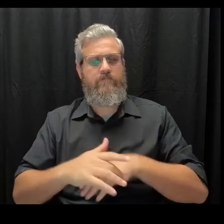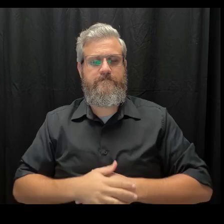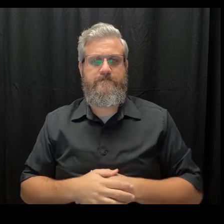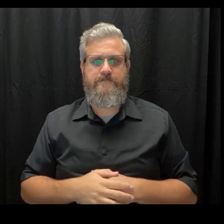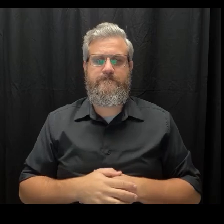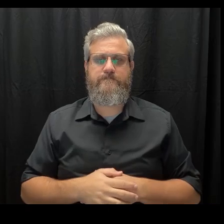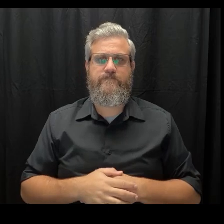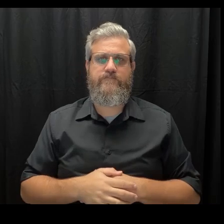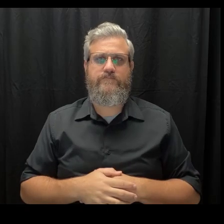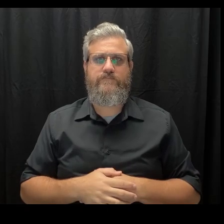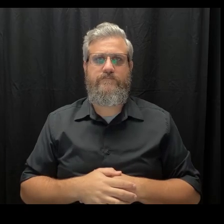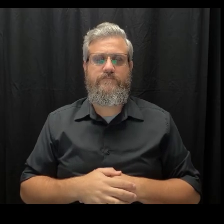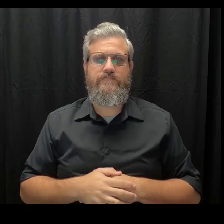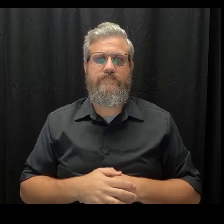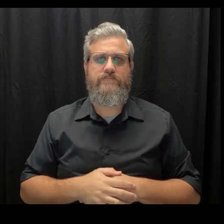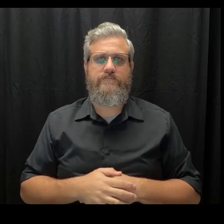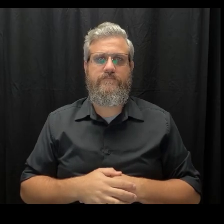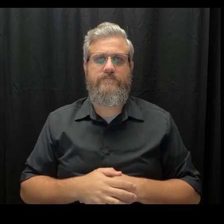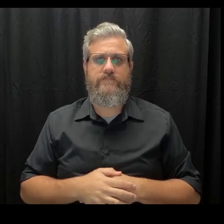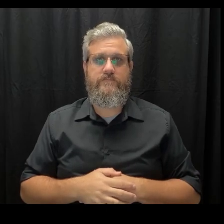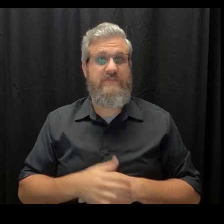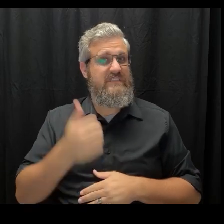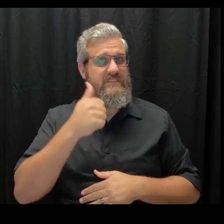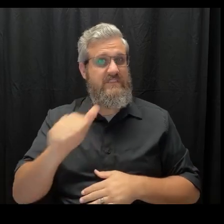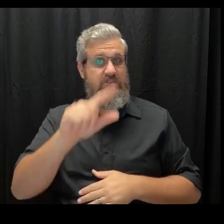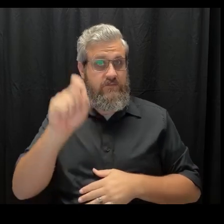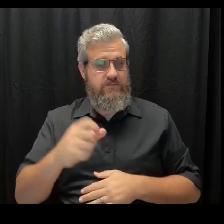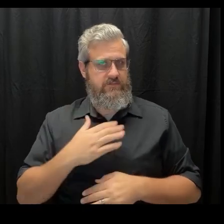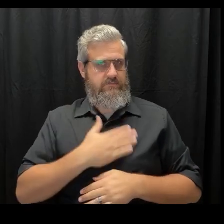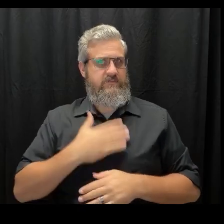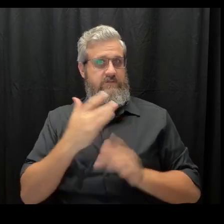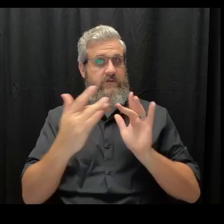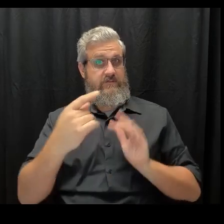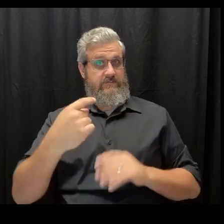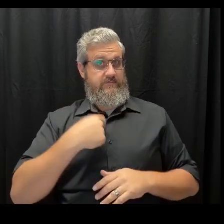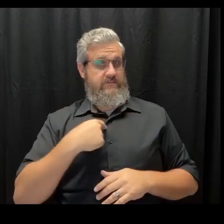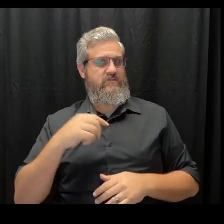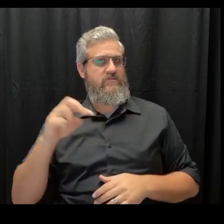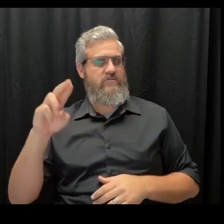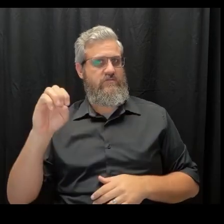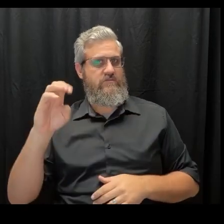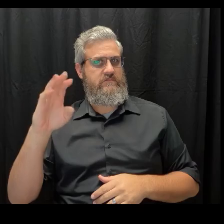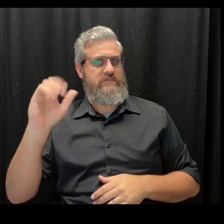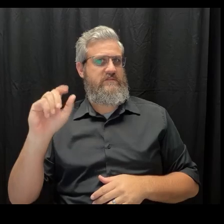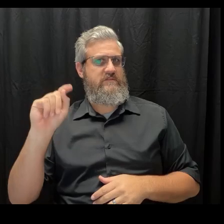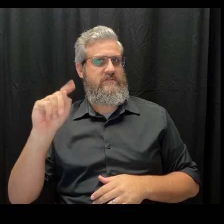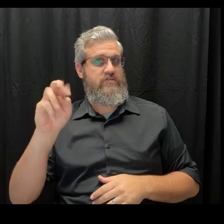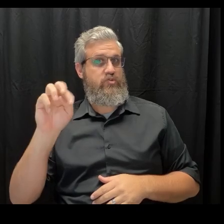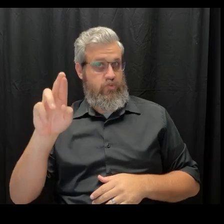For any questions, please contact me, Rebecca Turner. I can be reached at